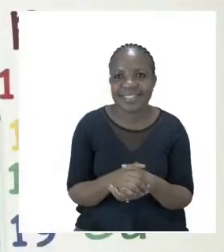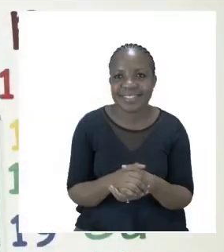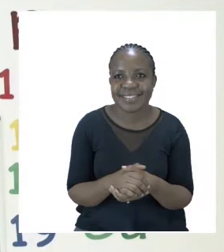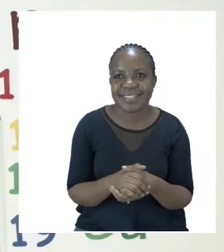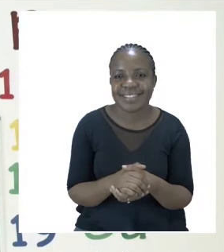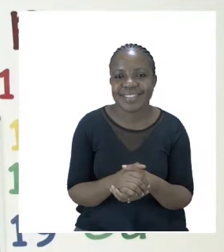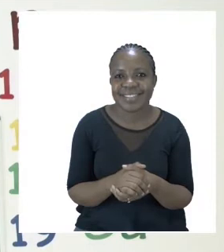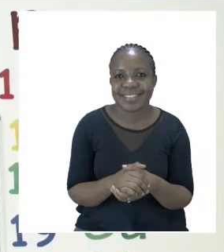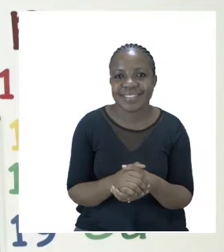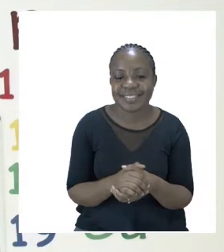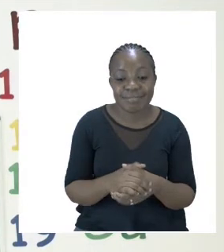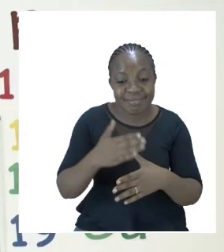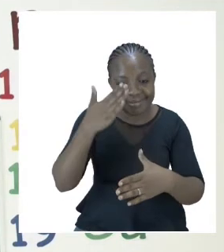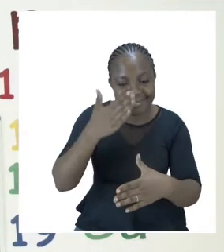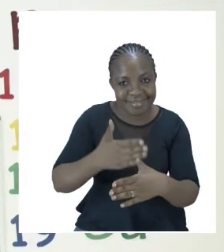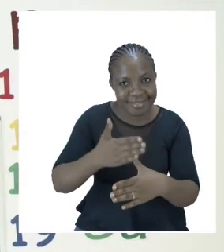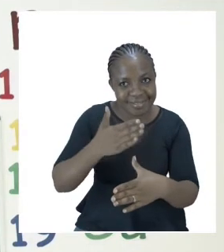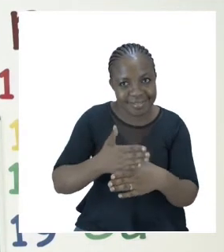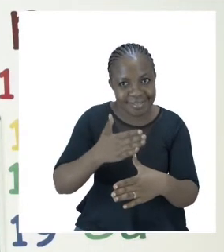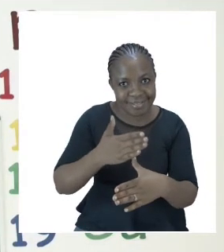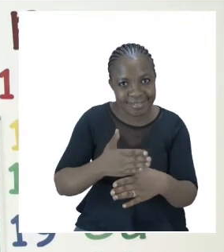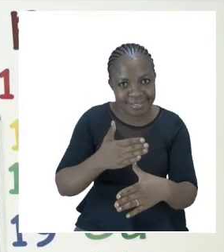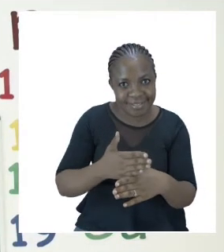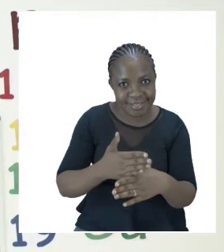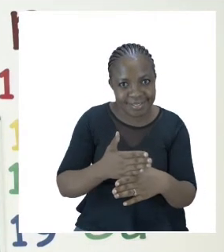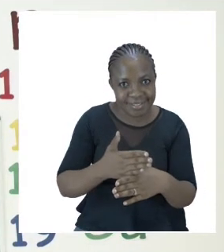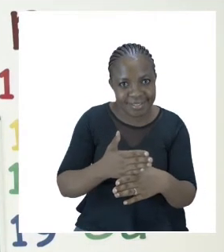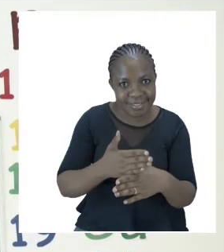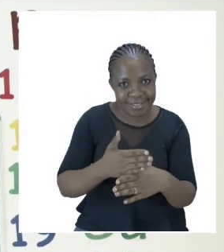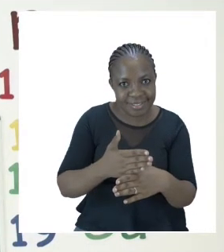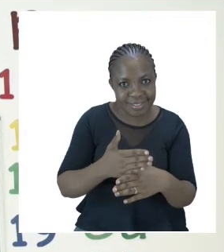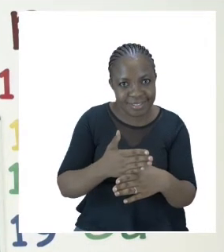Our next exercise is going to be found on page